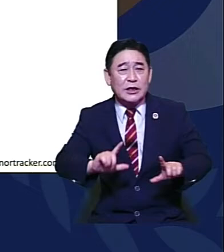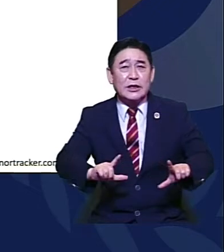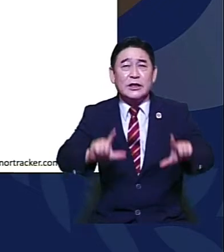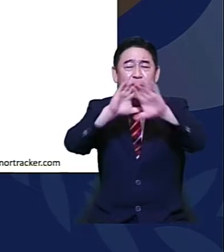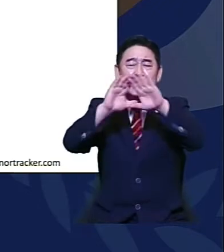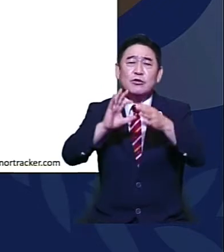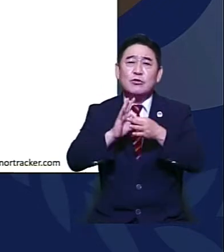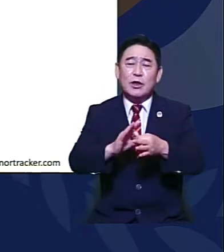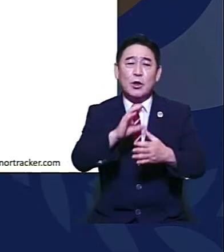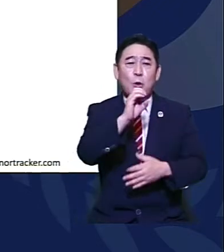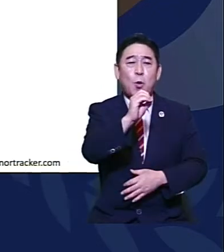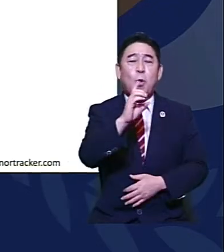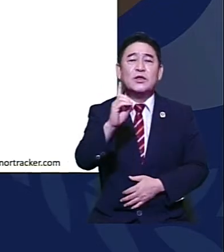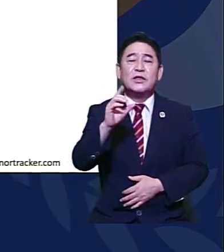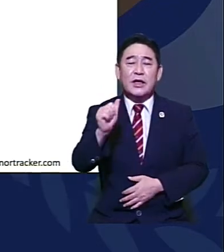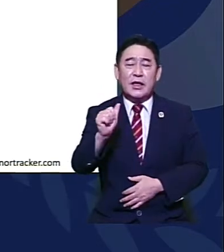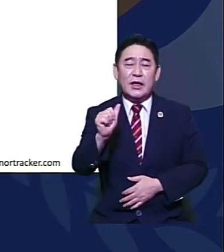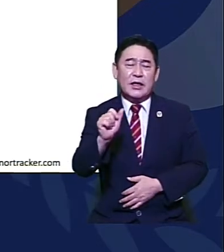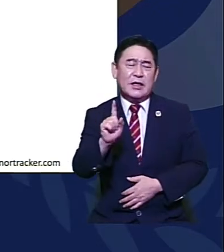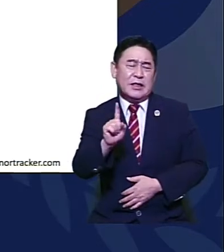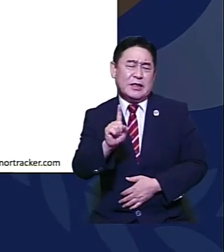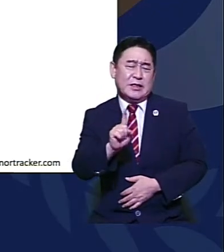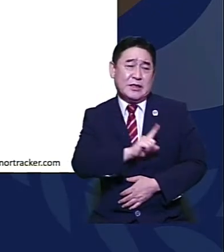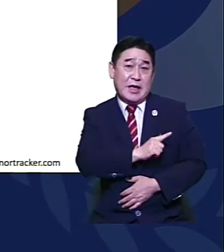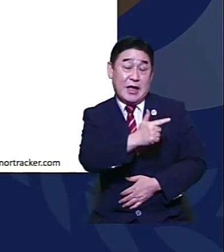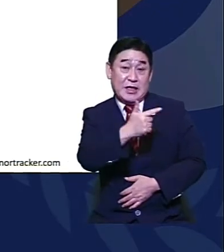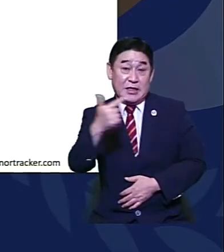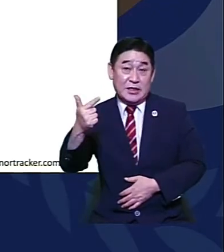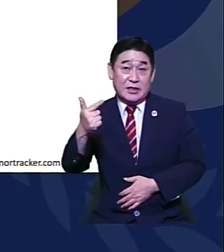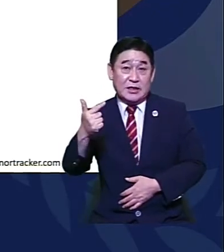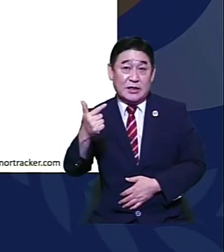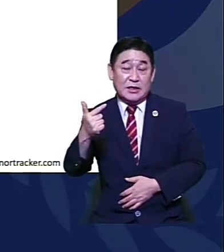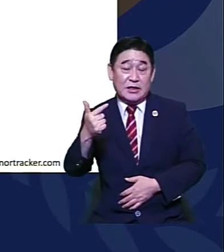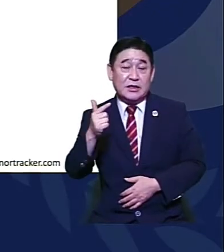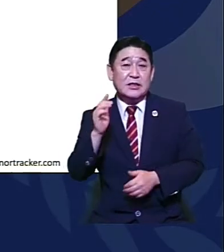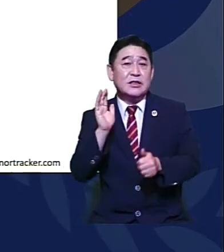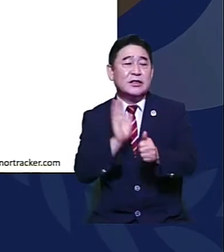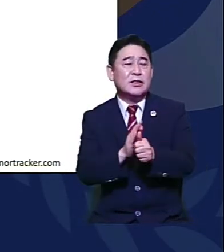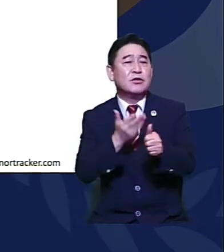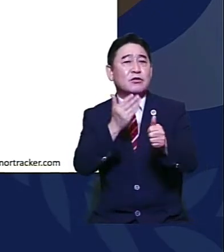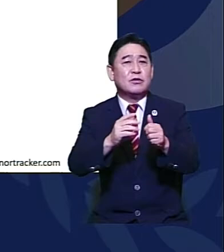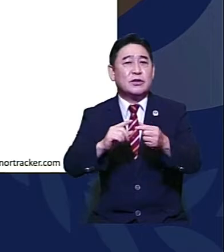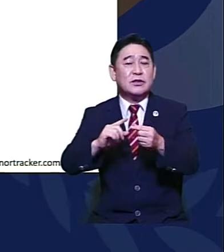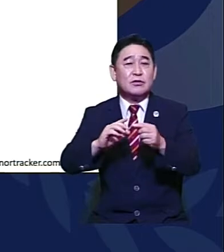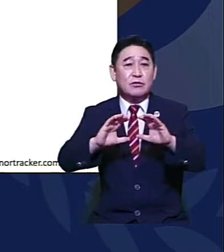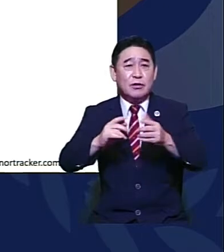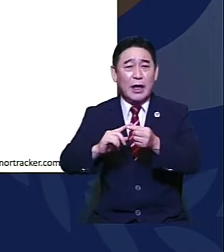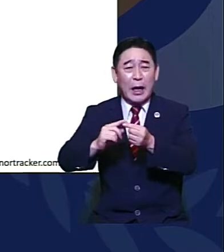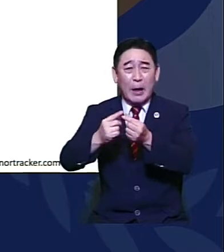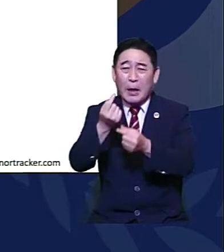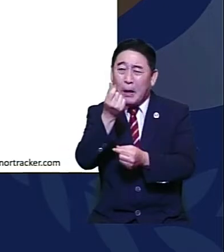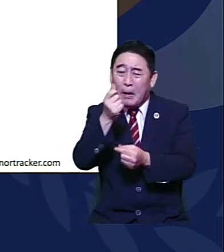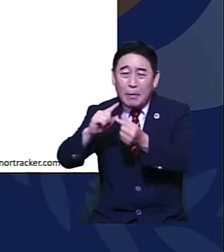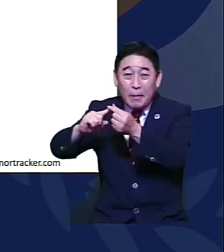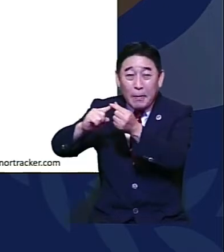It is too small letter. Actually, Germany is